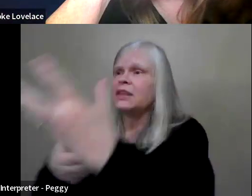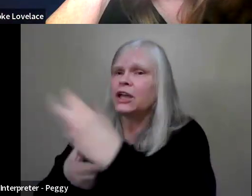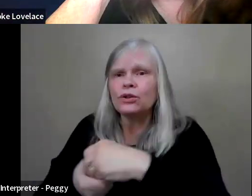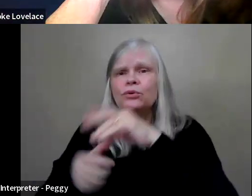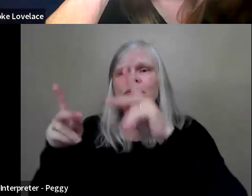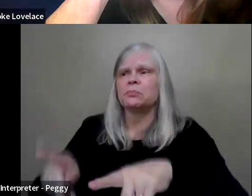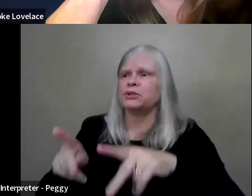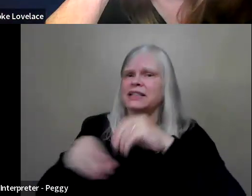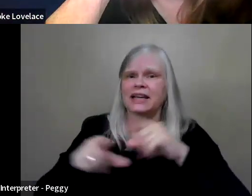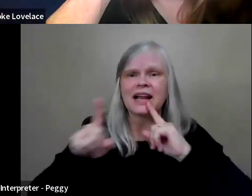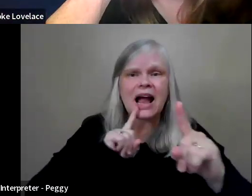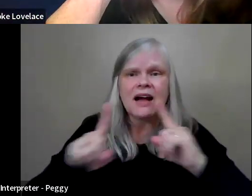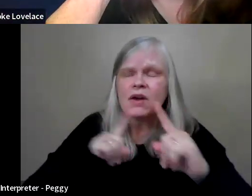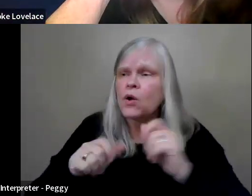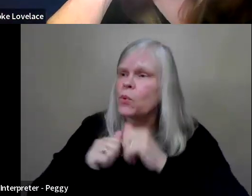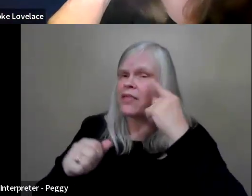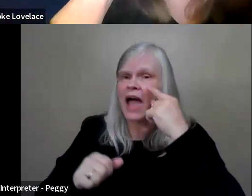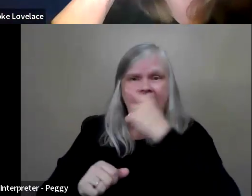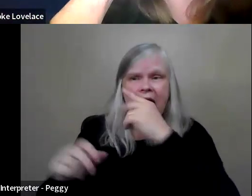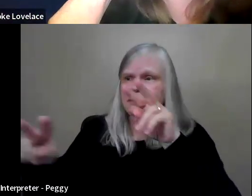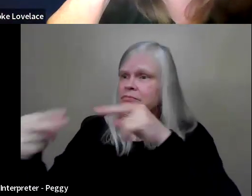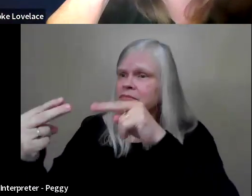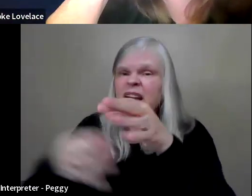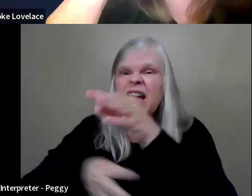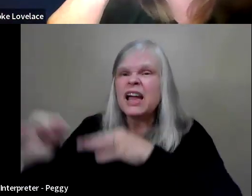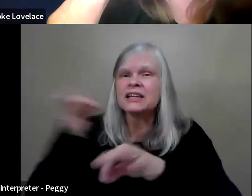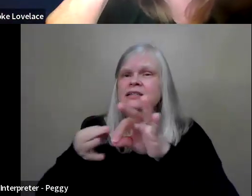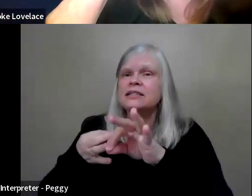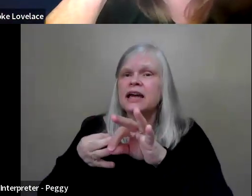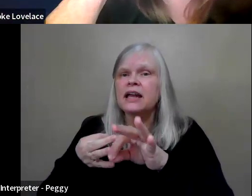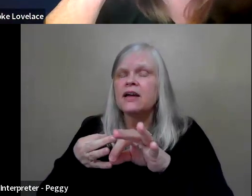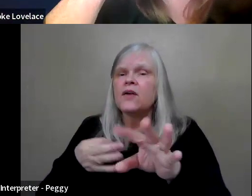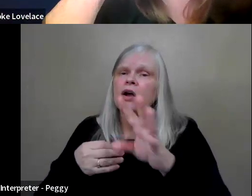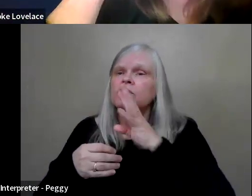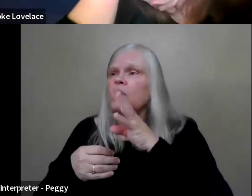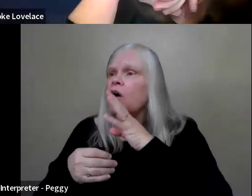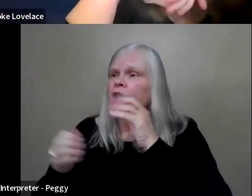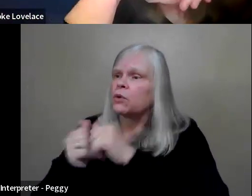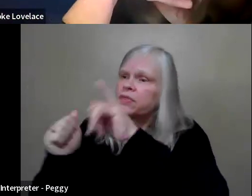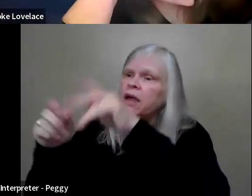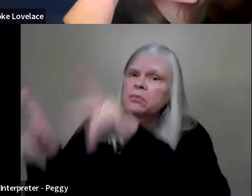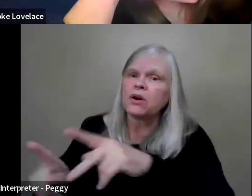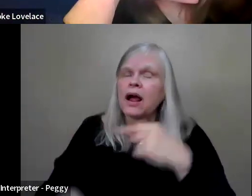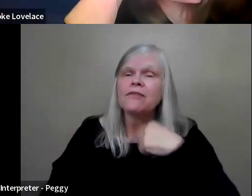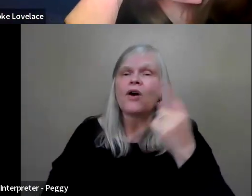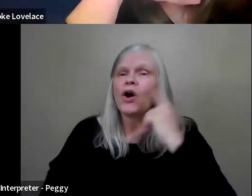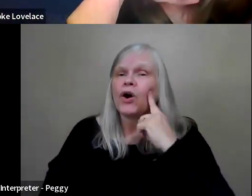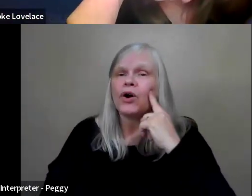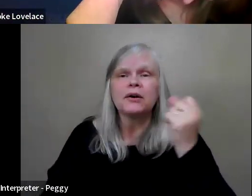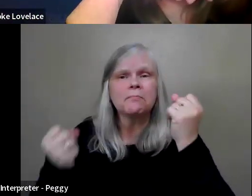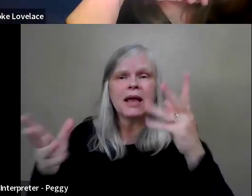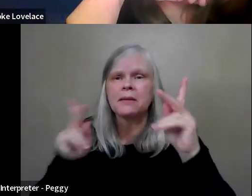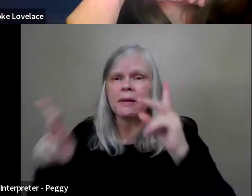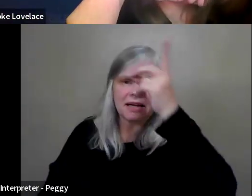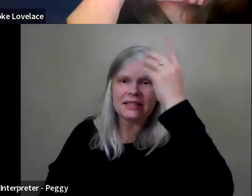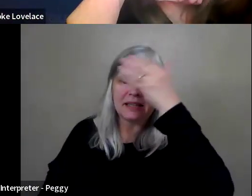in conversation with eye contact instead of just talking to that family member or caregiver. I've heard a lot of people with